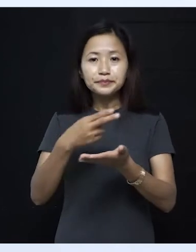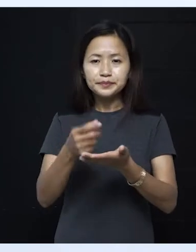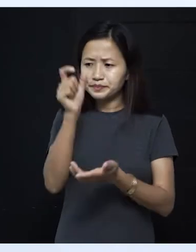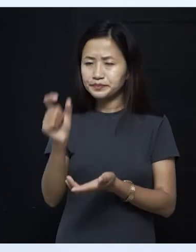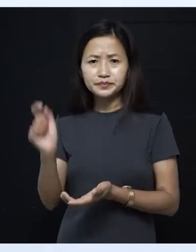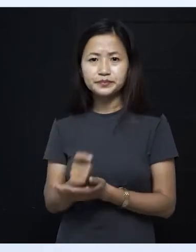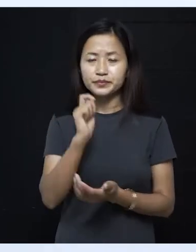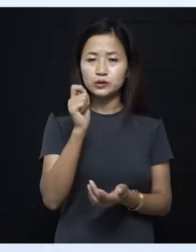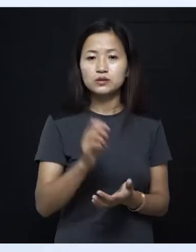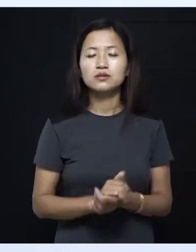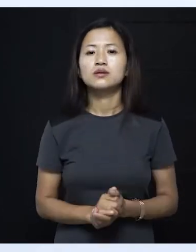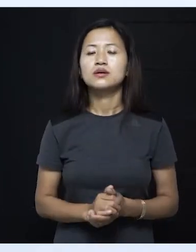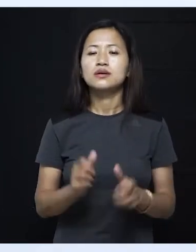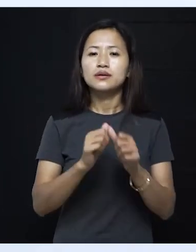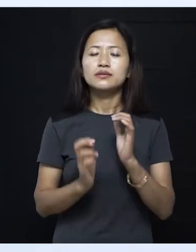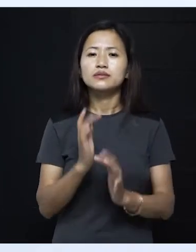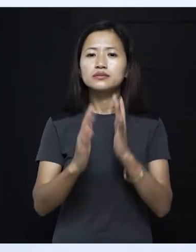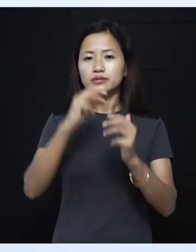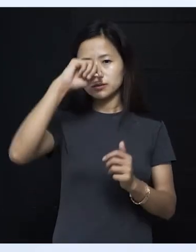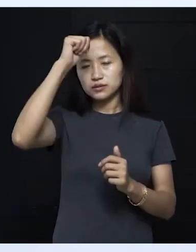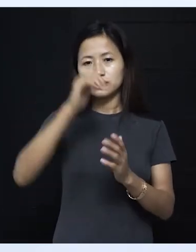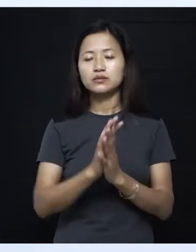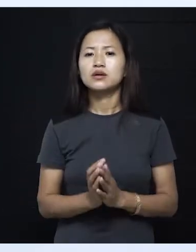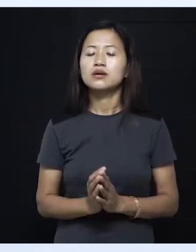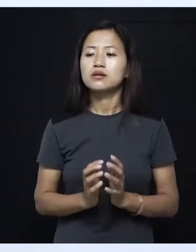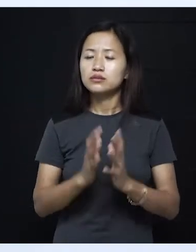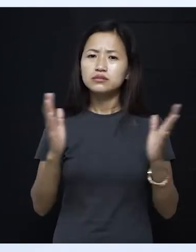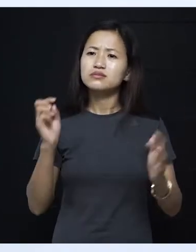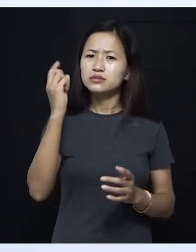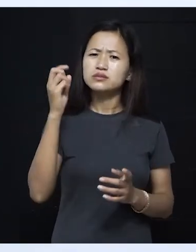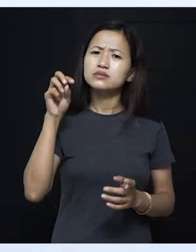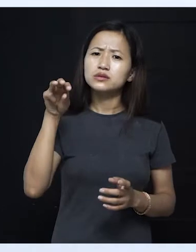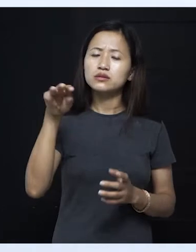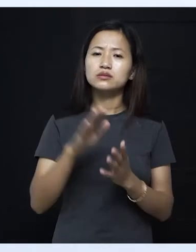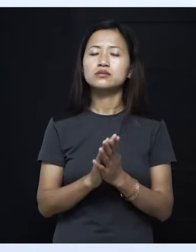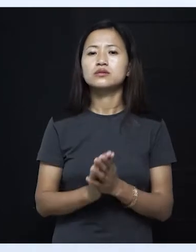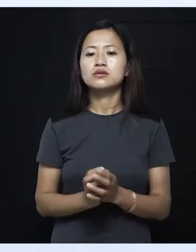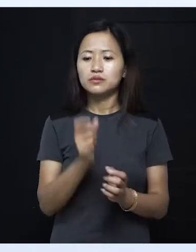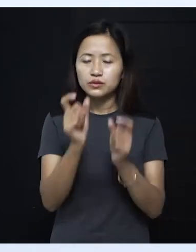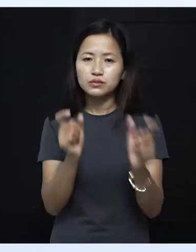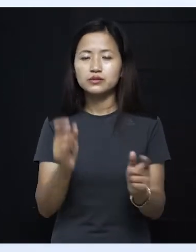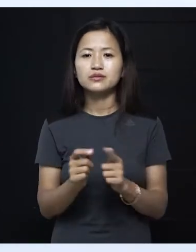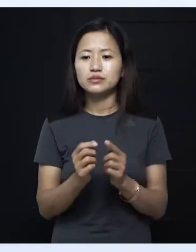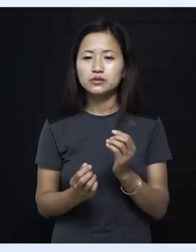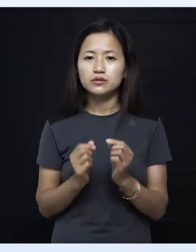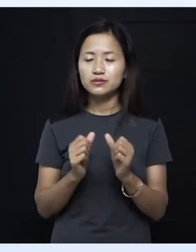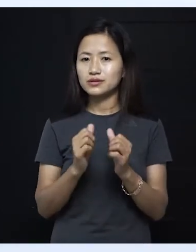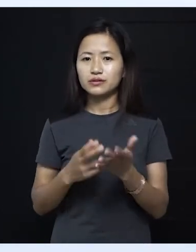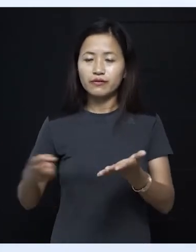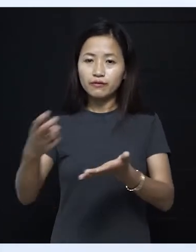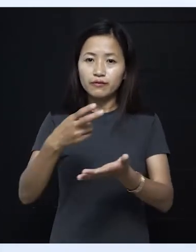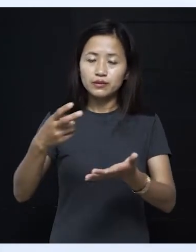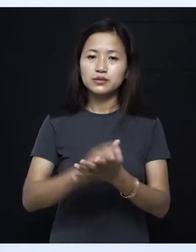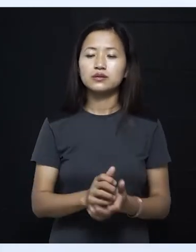before, India is an agricultural country and thousands of people, they depend on the farmers, okay. Then